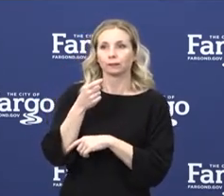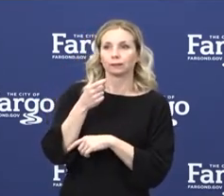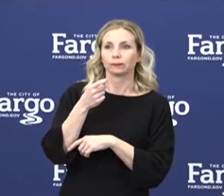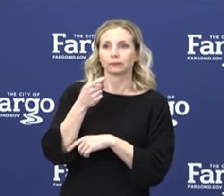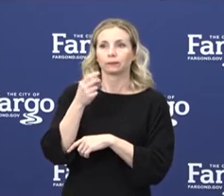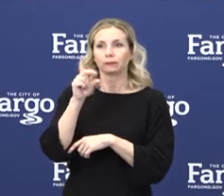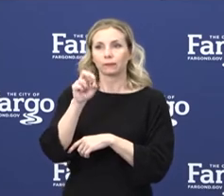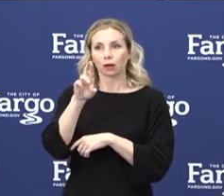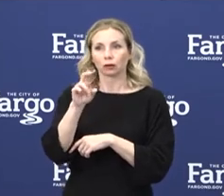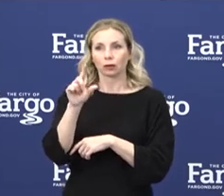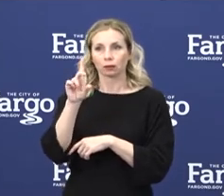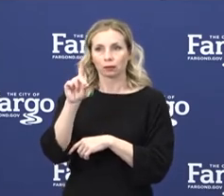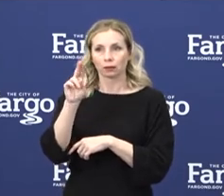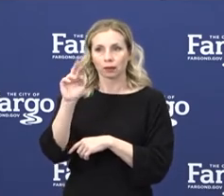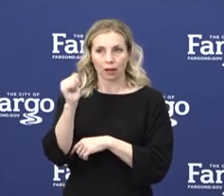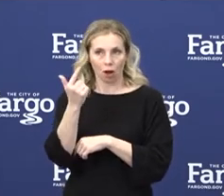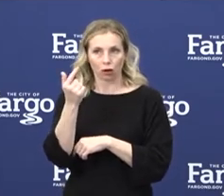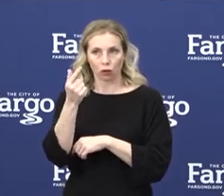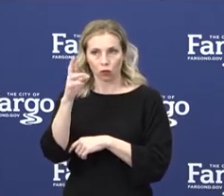and things you'd like to share with us today.